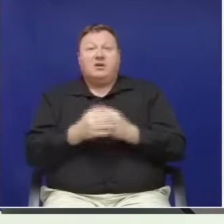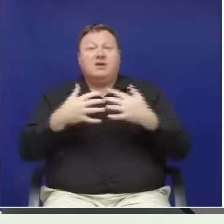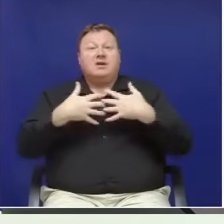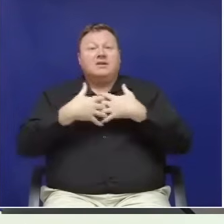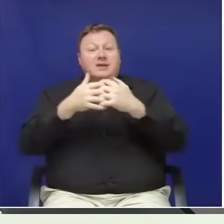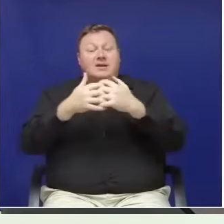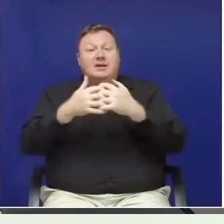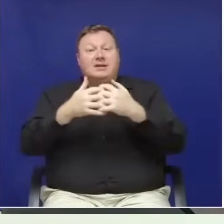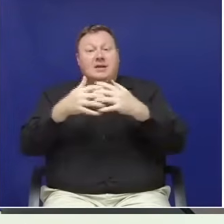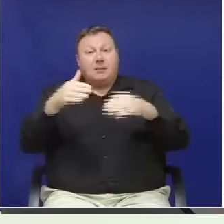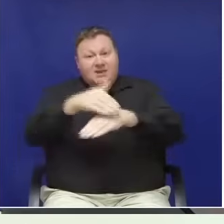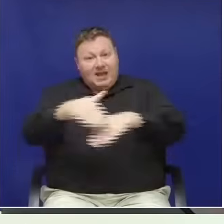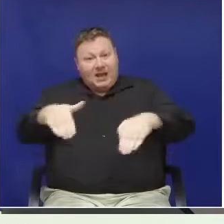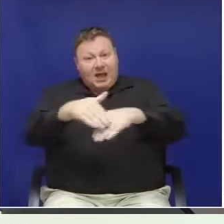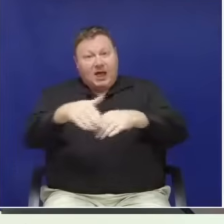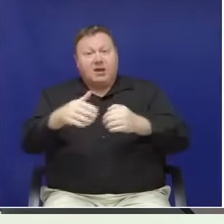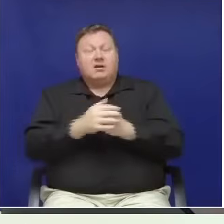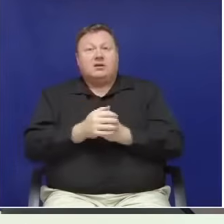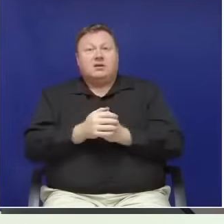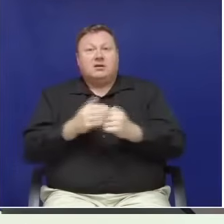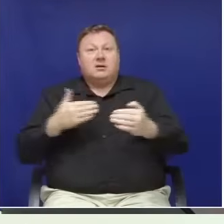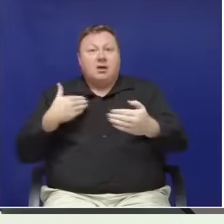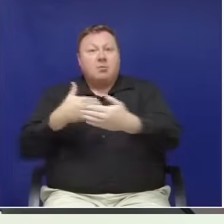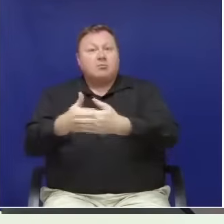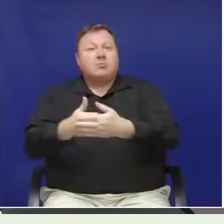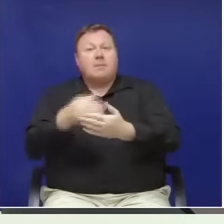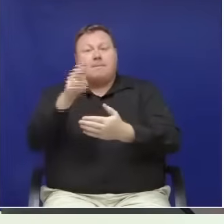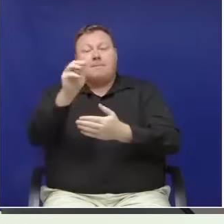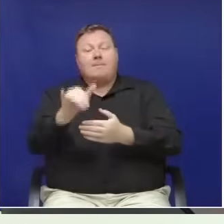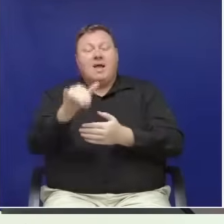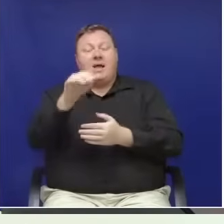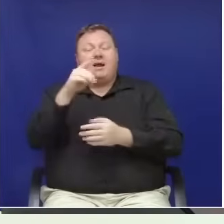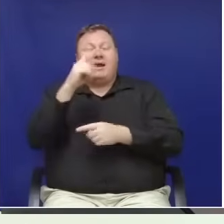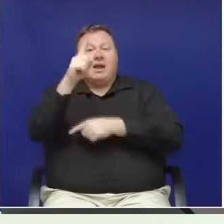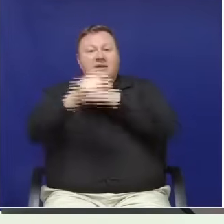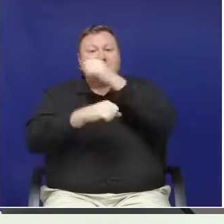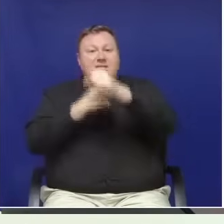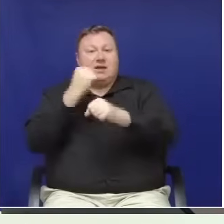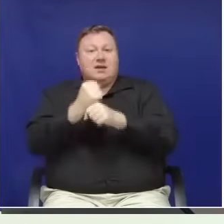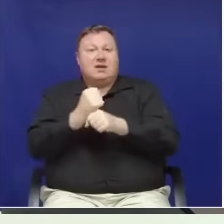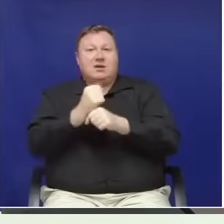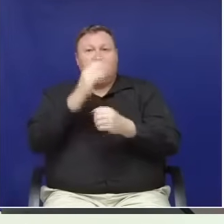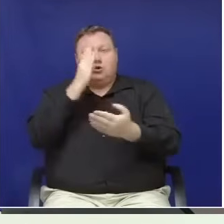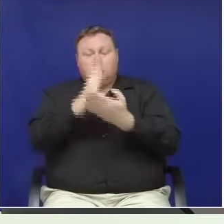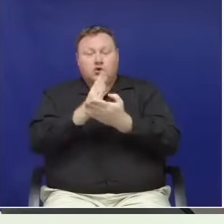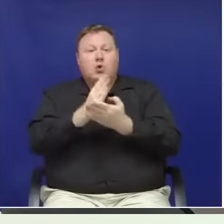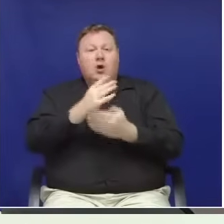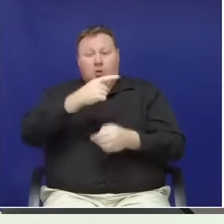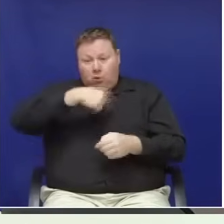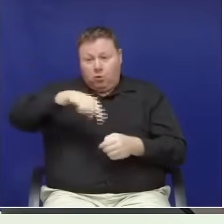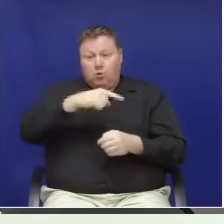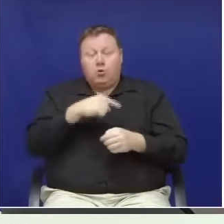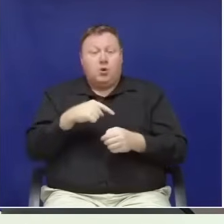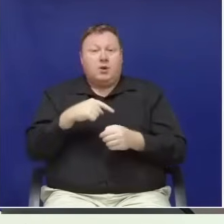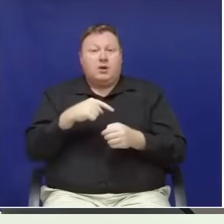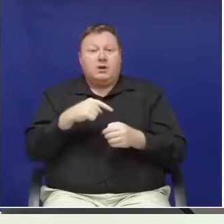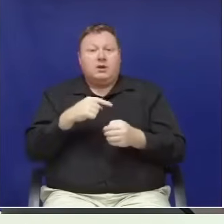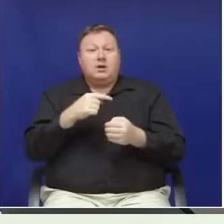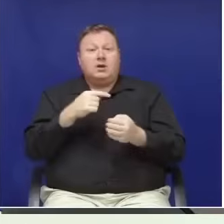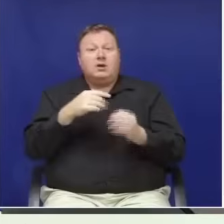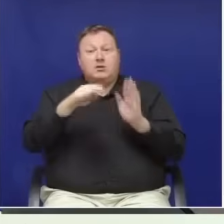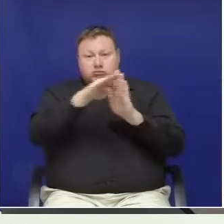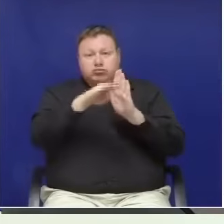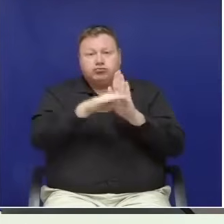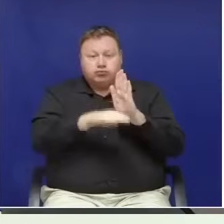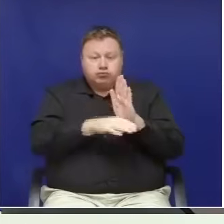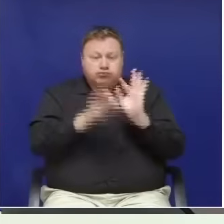deadline, but not later than May next year, to ensure that we have our house in order. I would also like to